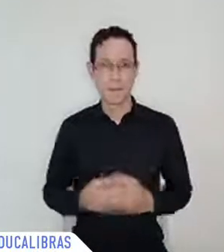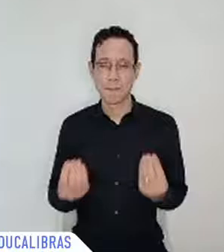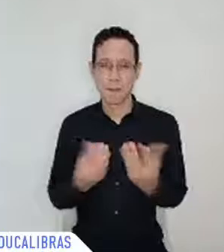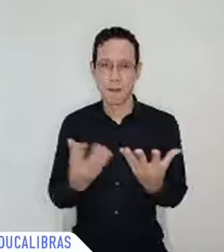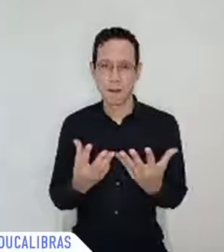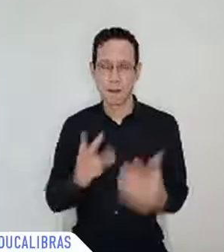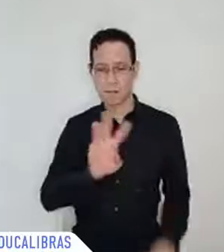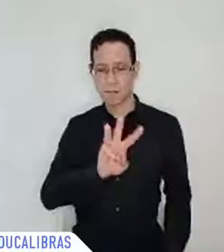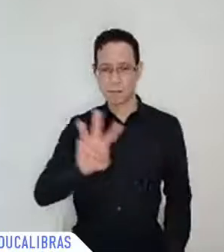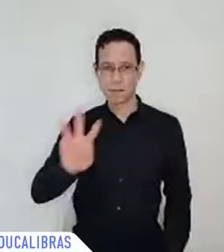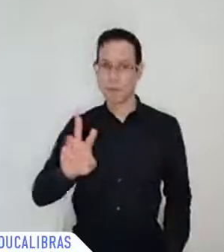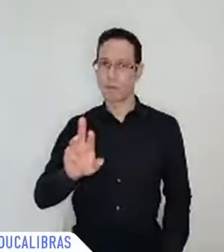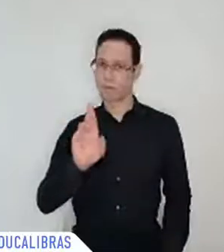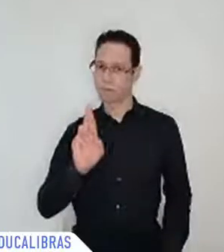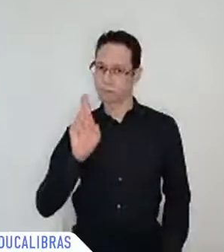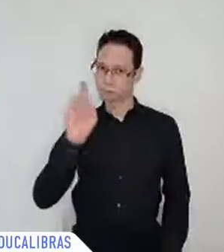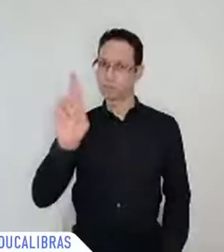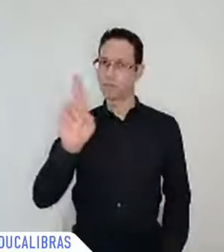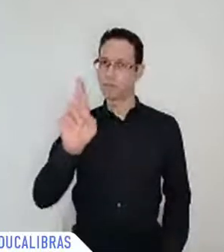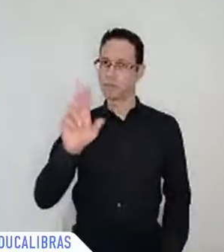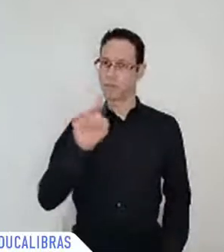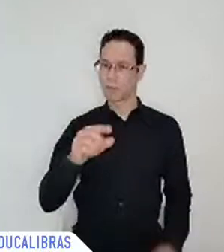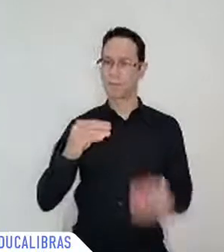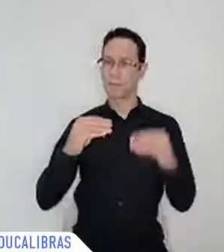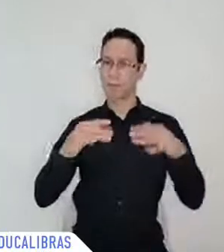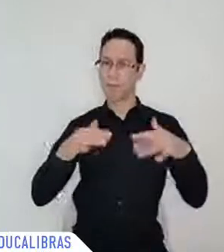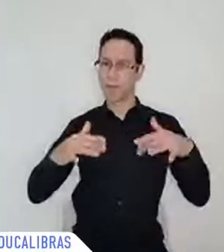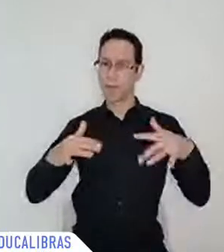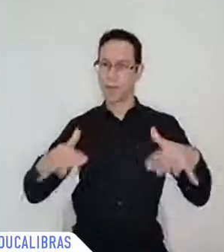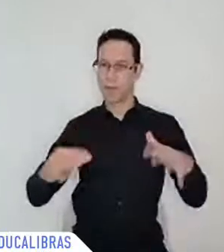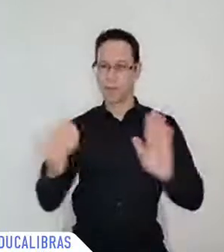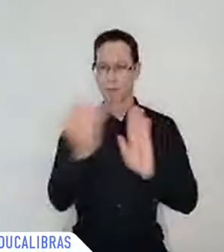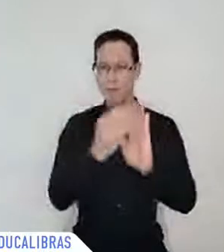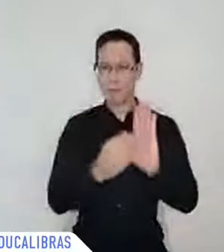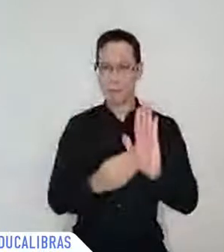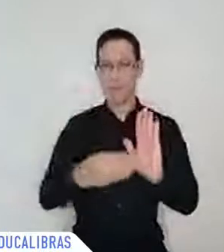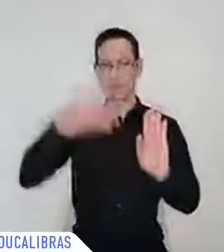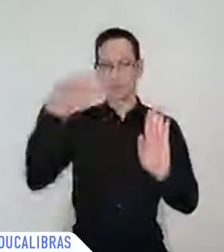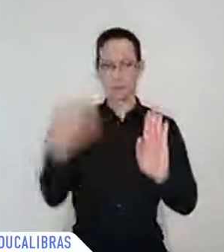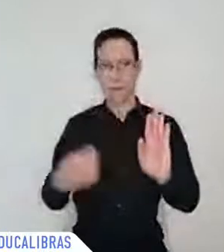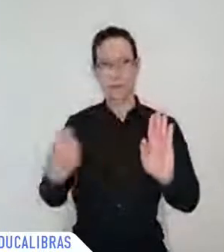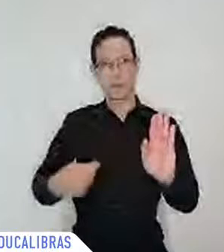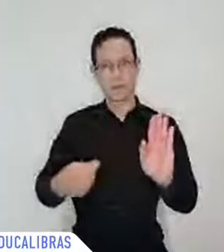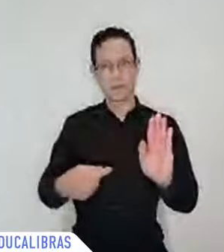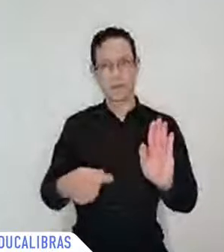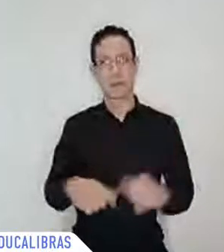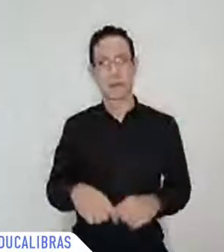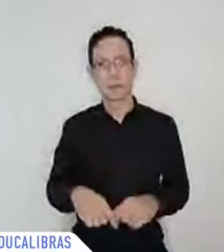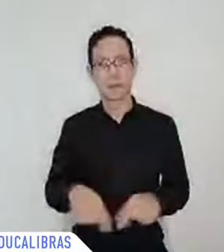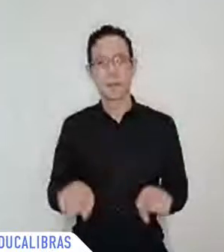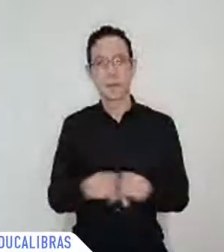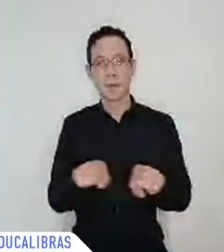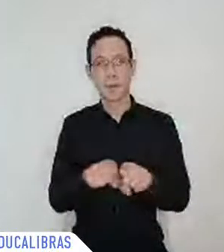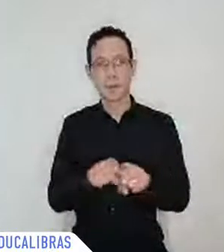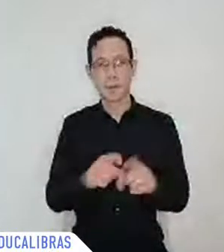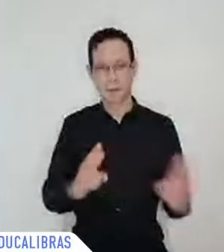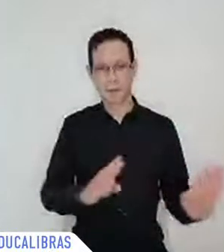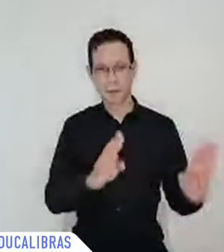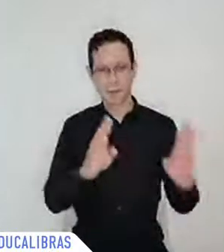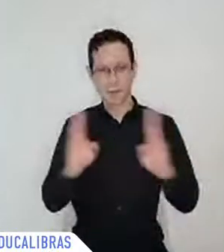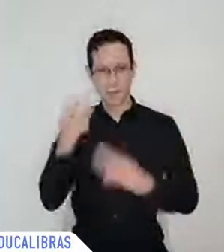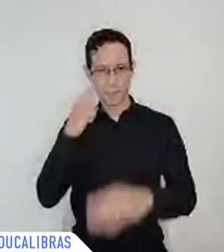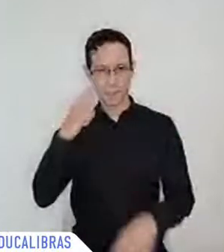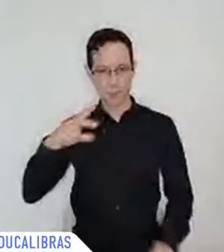branch. On one side, you have a pressure to make these platforms more responsible for the